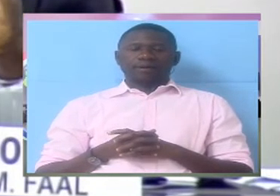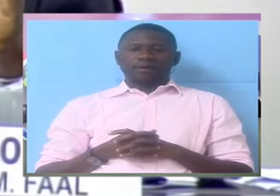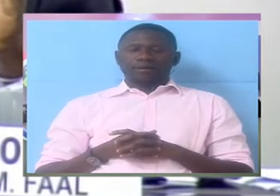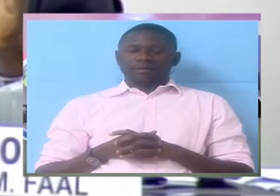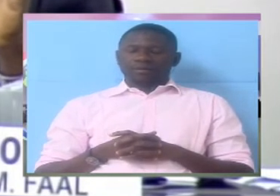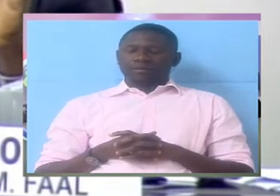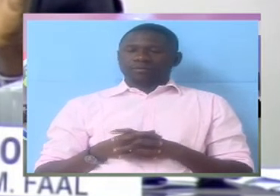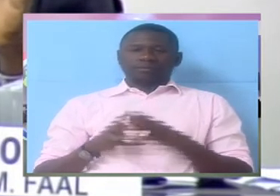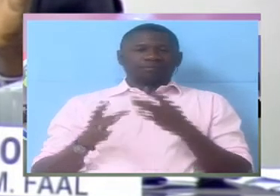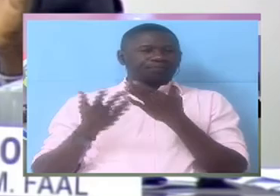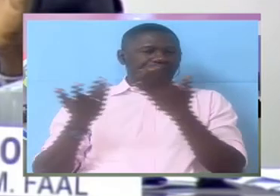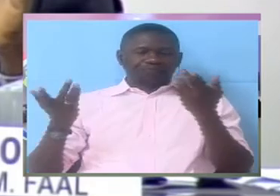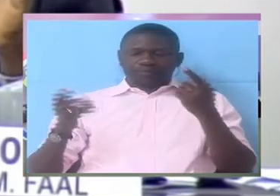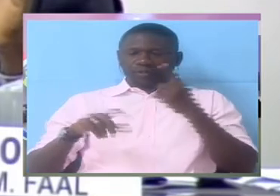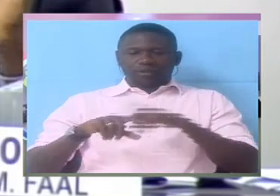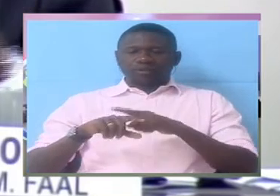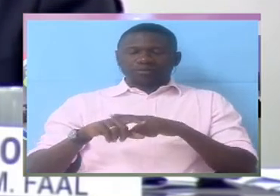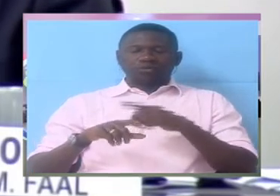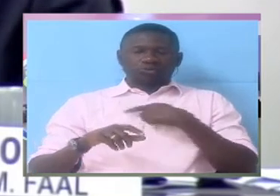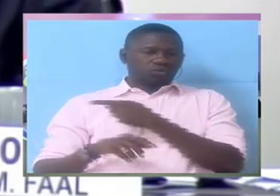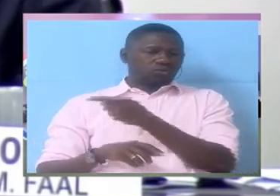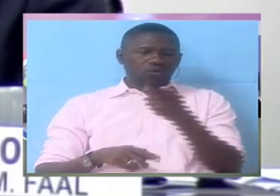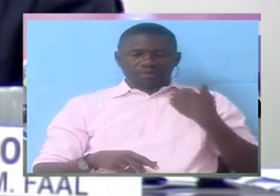Most cases, those are the people tortured.